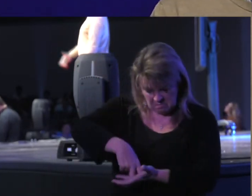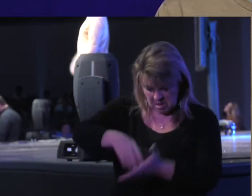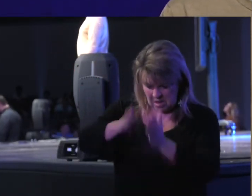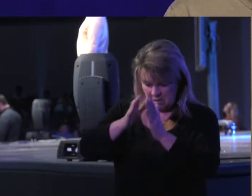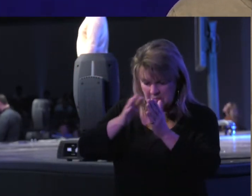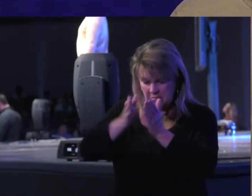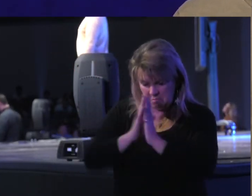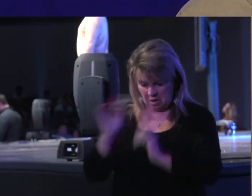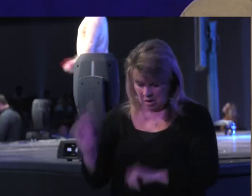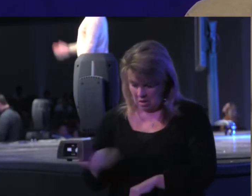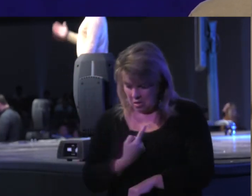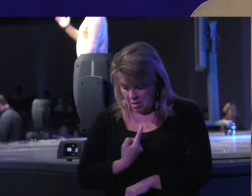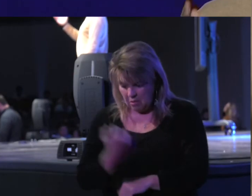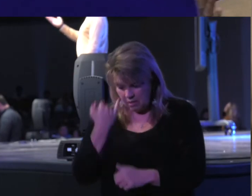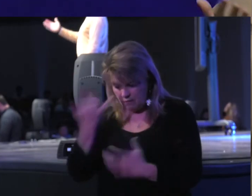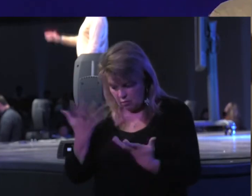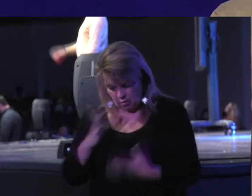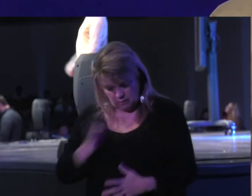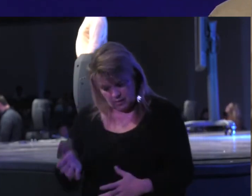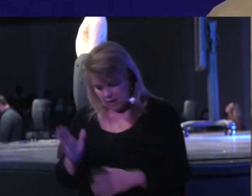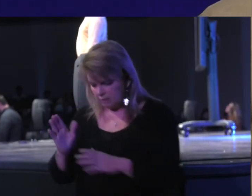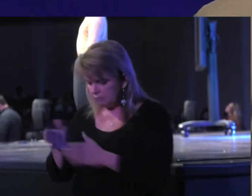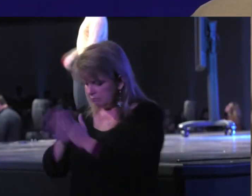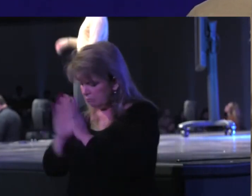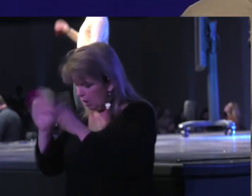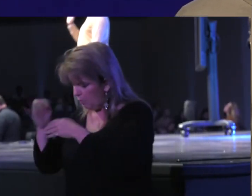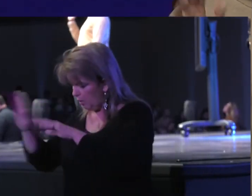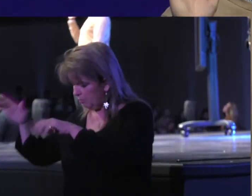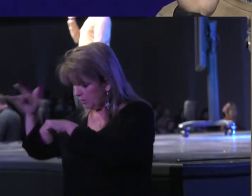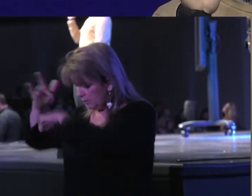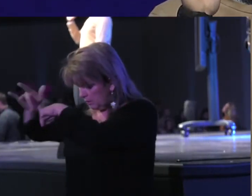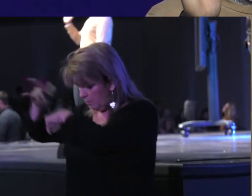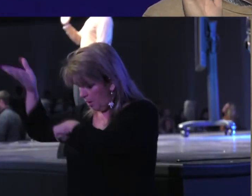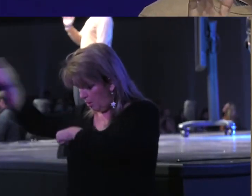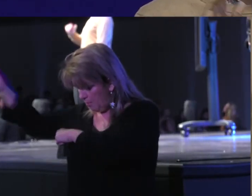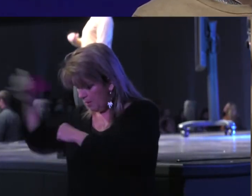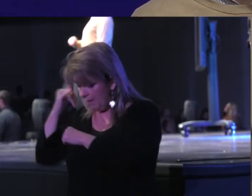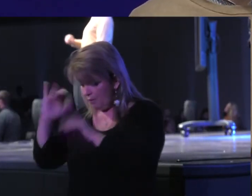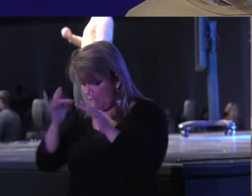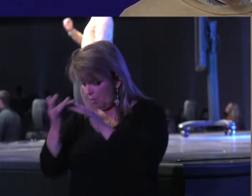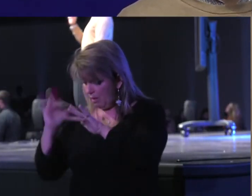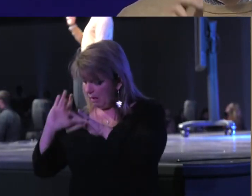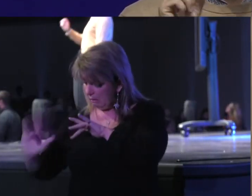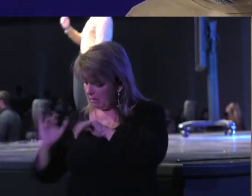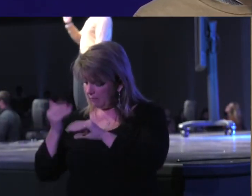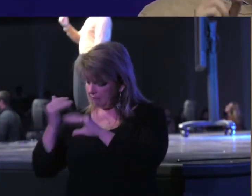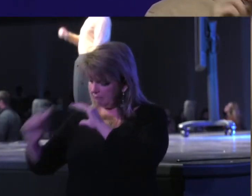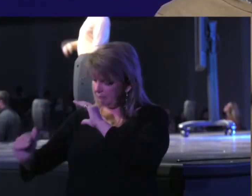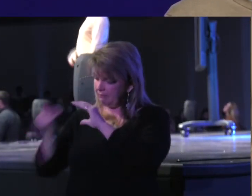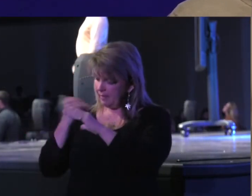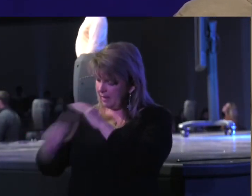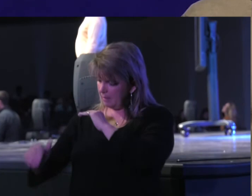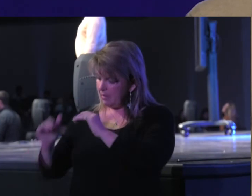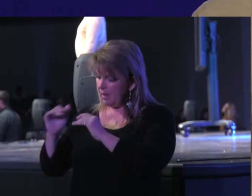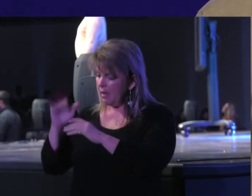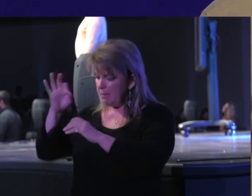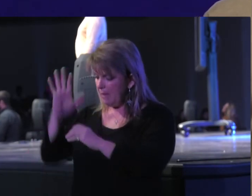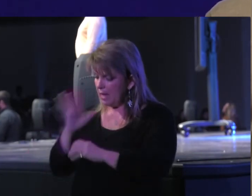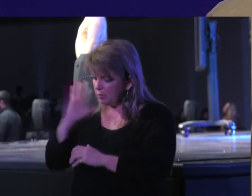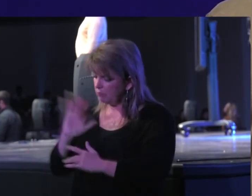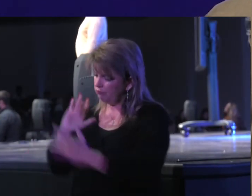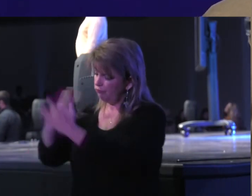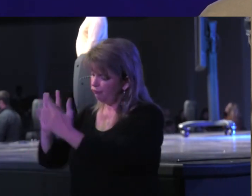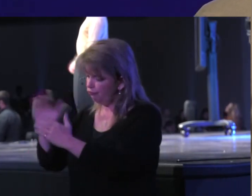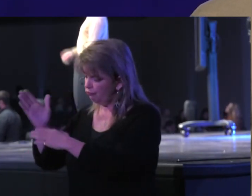like prayer, they're here. Our prayer room is open. If you're online, you can click an email and a pastor will reach out to you